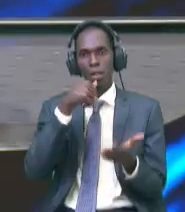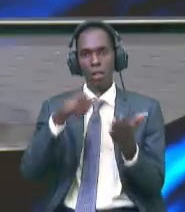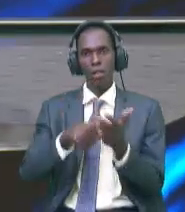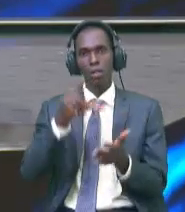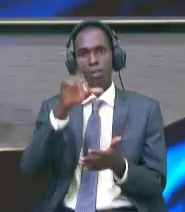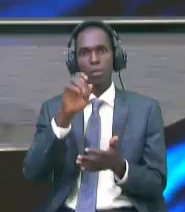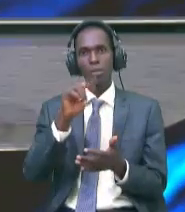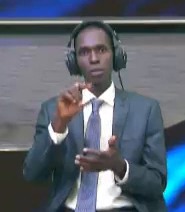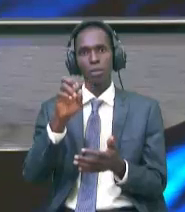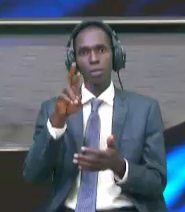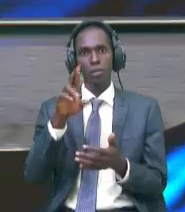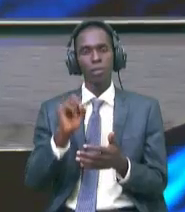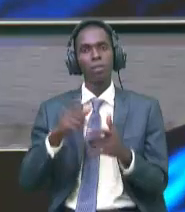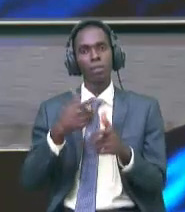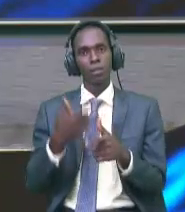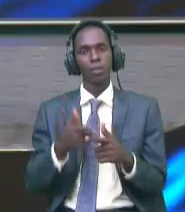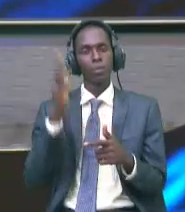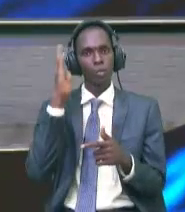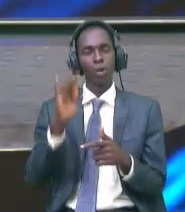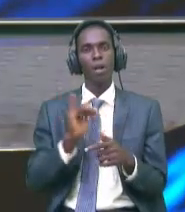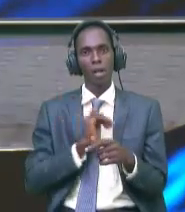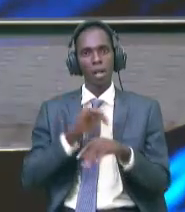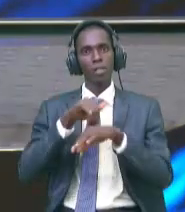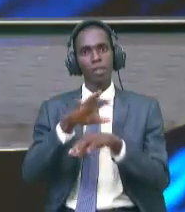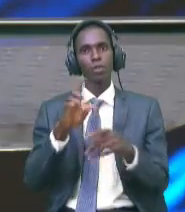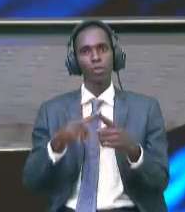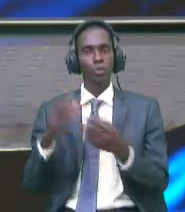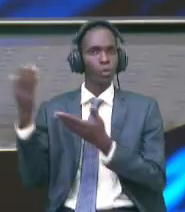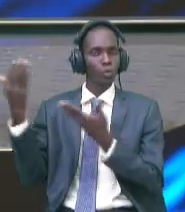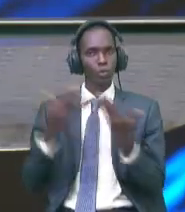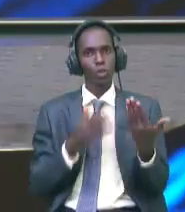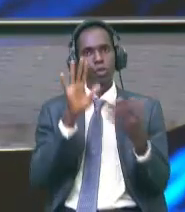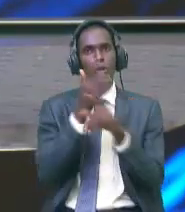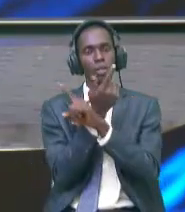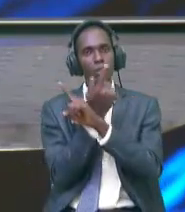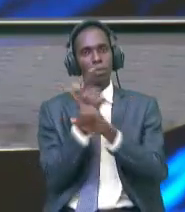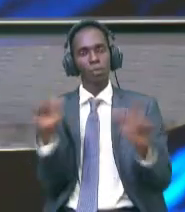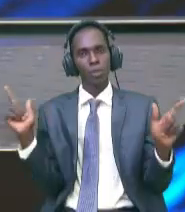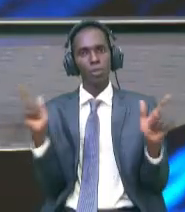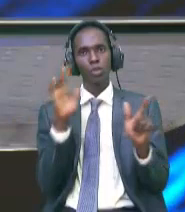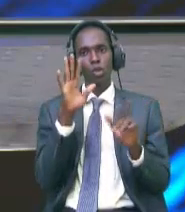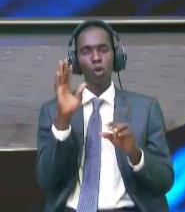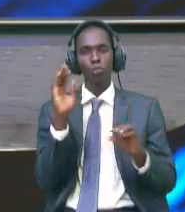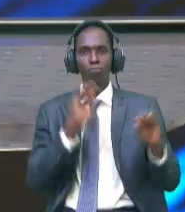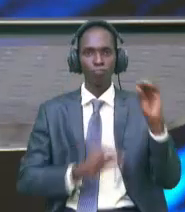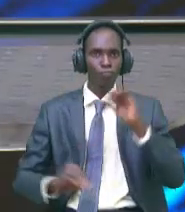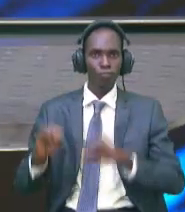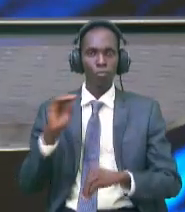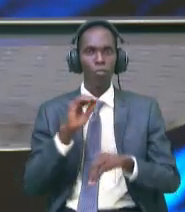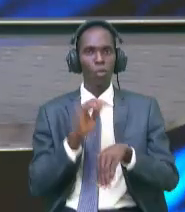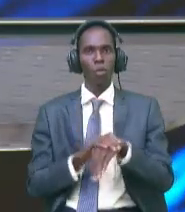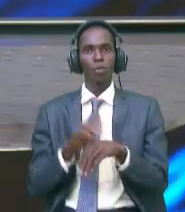them will I send to bring your liberality, your contribution